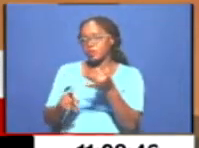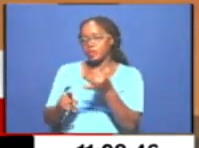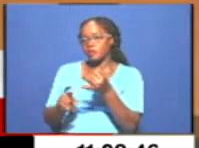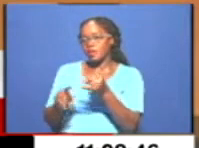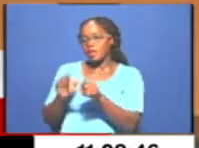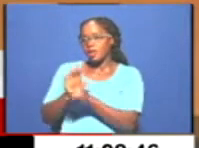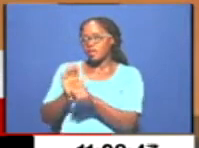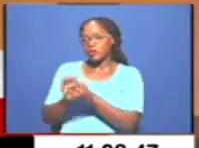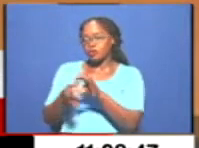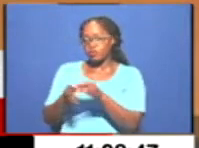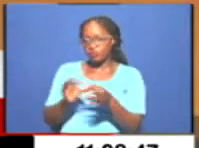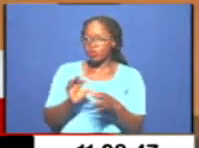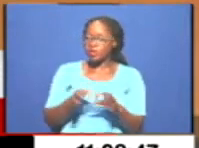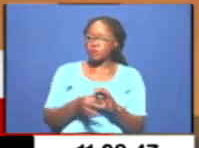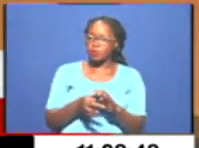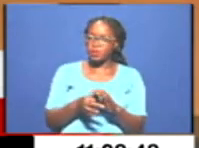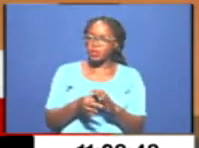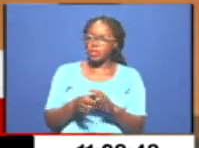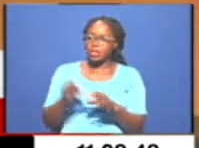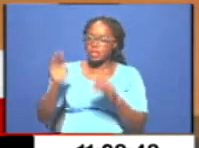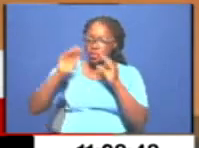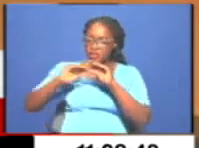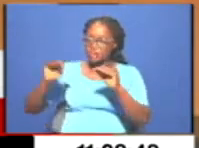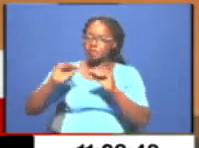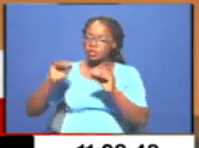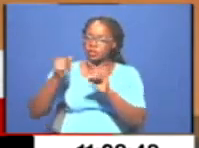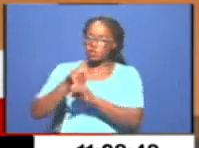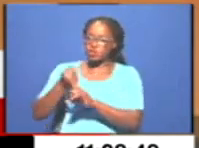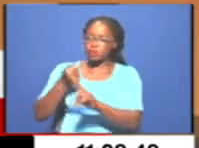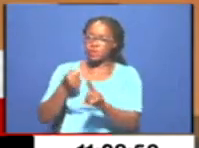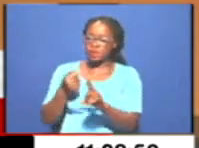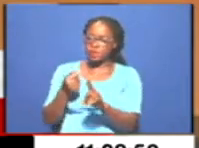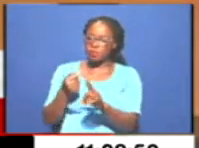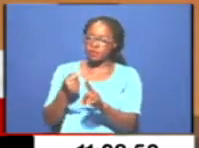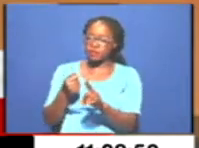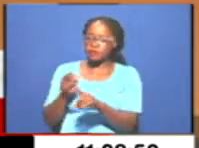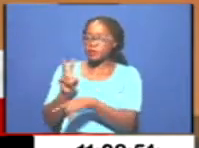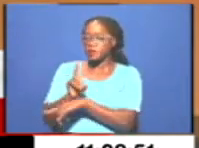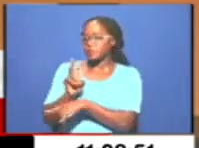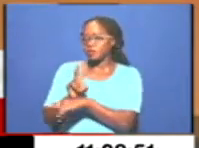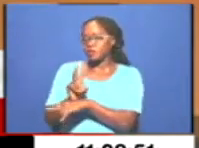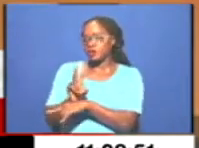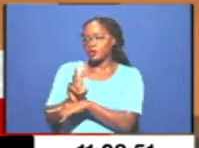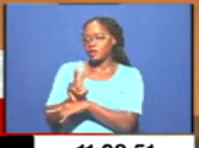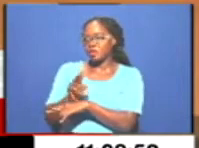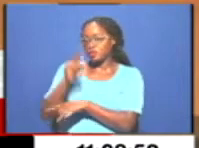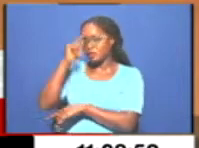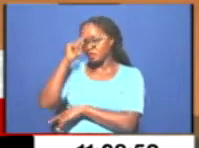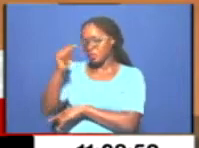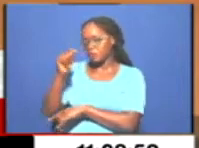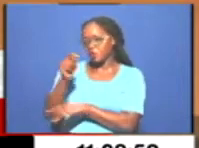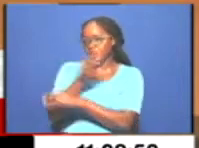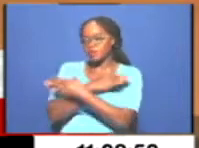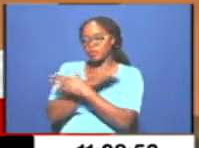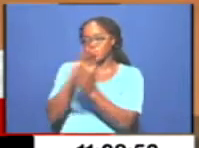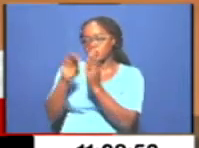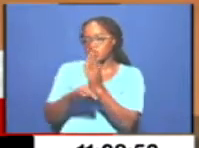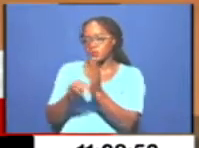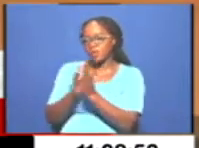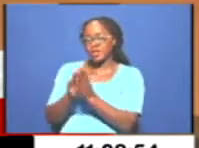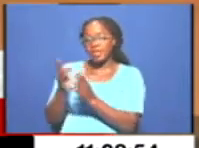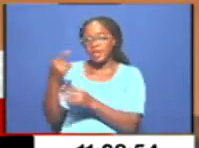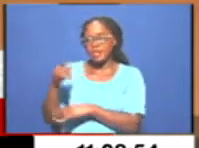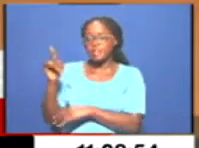value education which we need to impart. Values of the Olympic is respect, friendship, and excellence. Mm-hmm. These